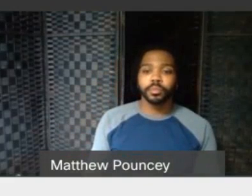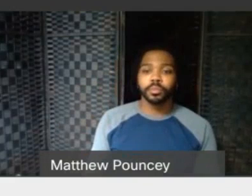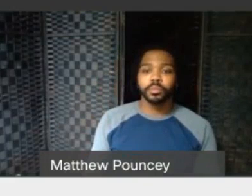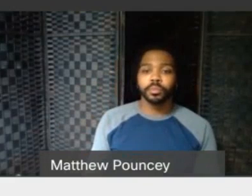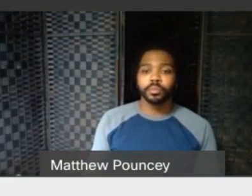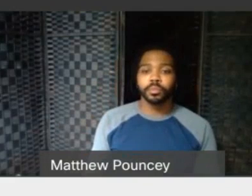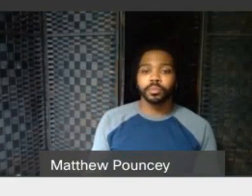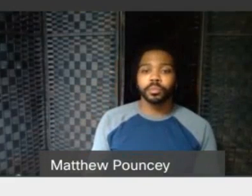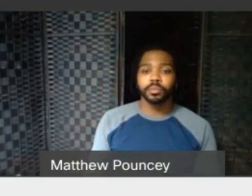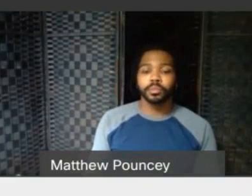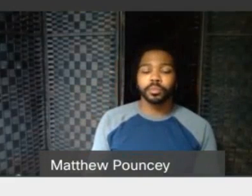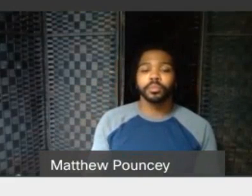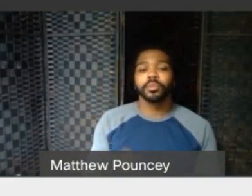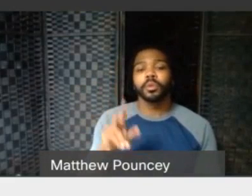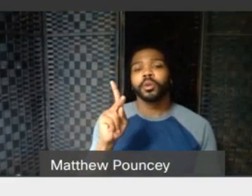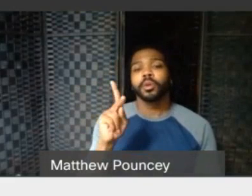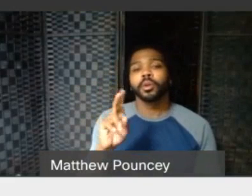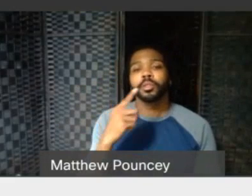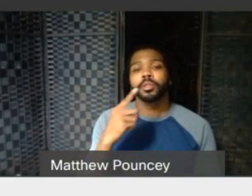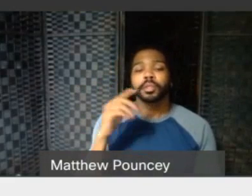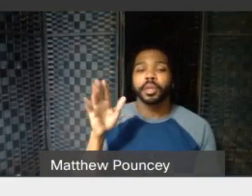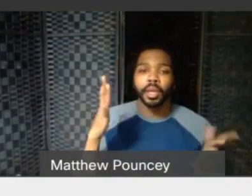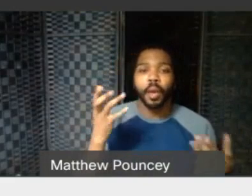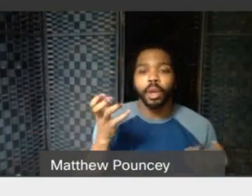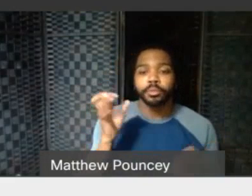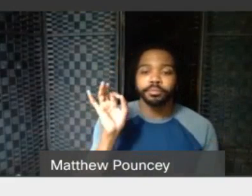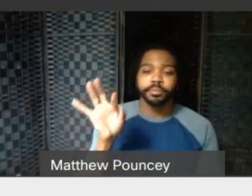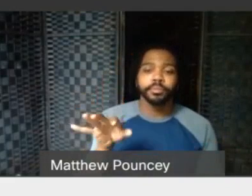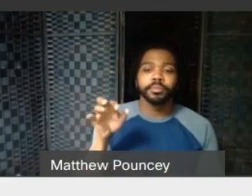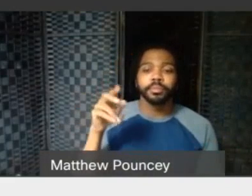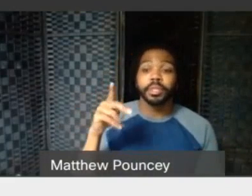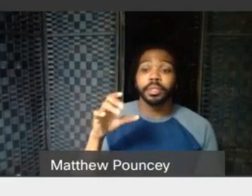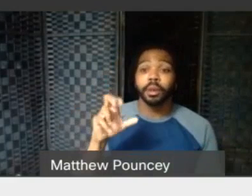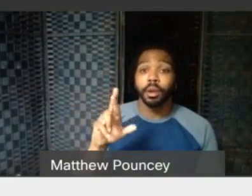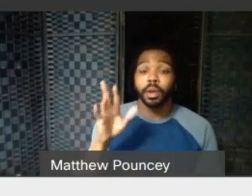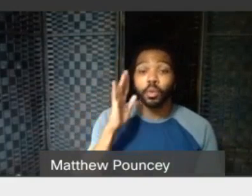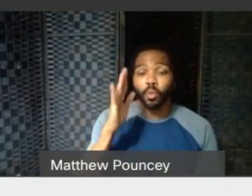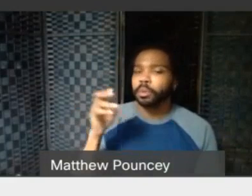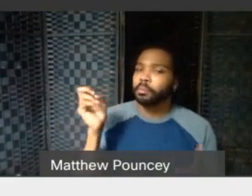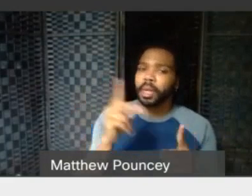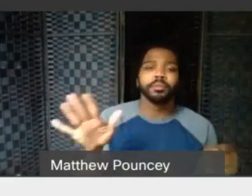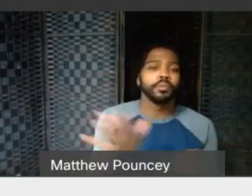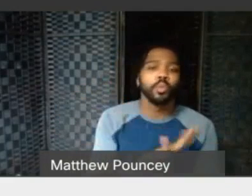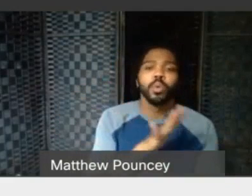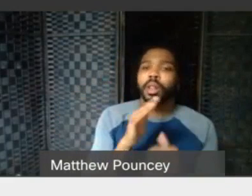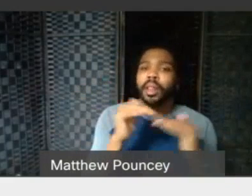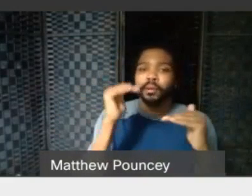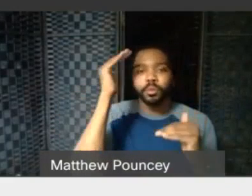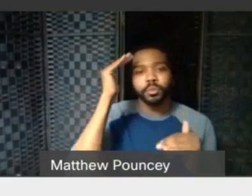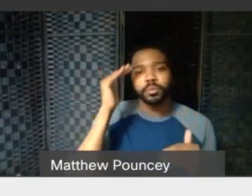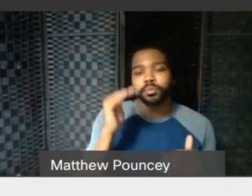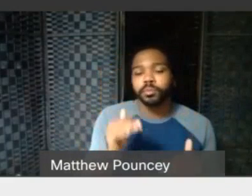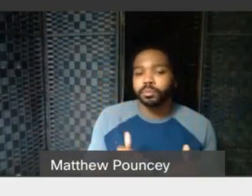Good afternoon. This is Kirk. I just wanted to chime in here. PCR will be returning to its full levels going forward,